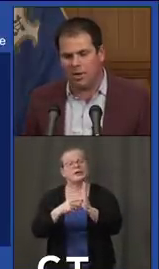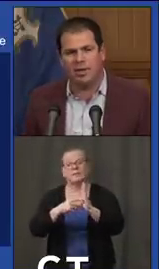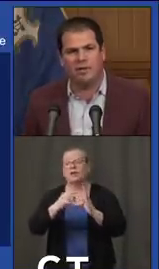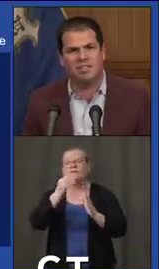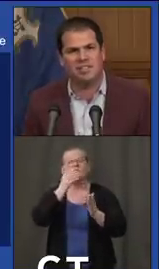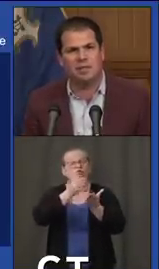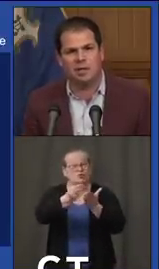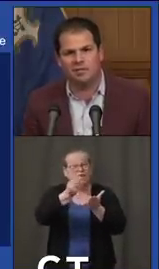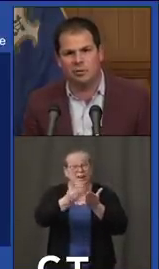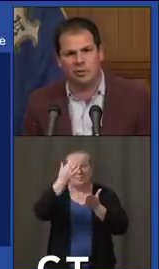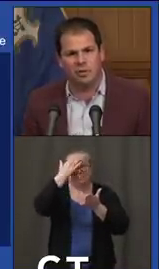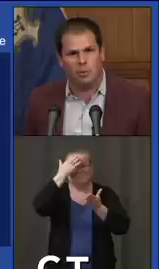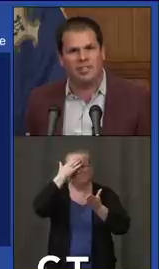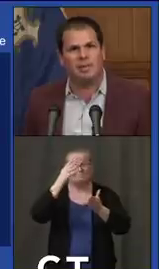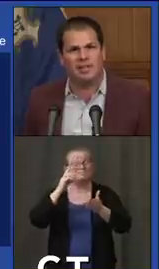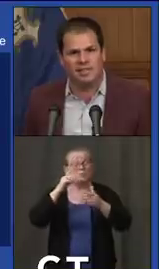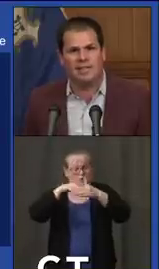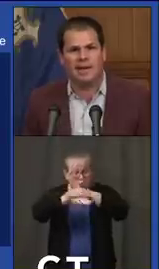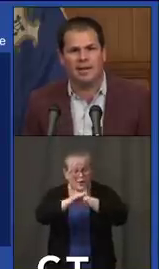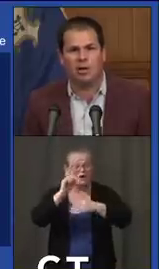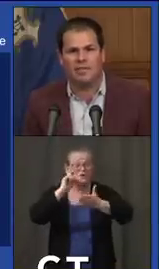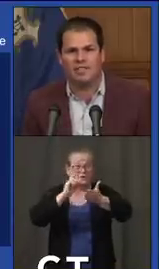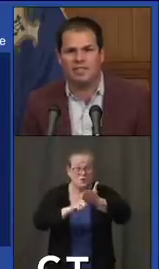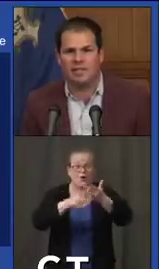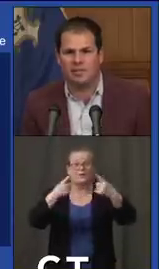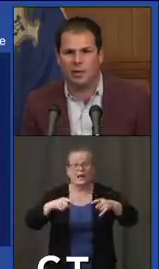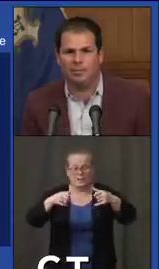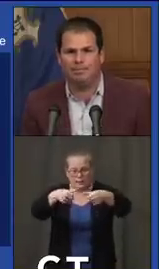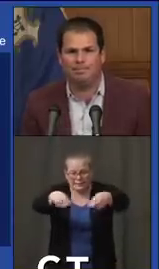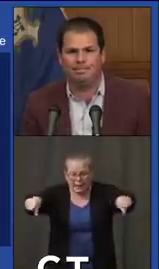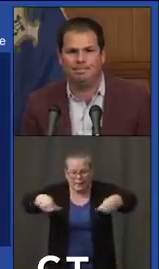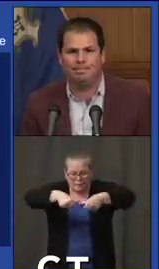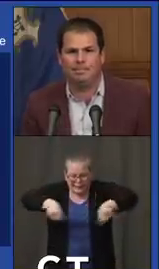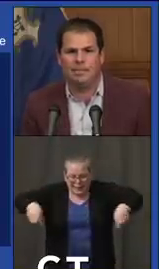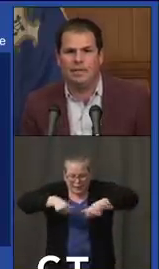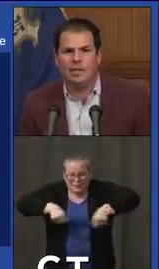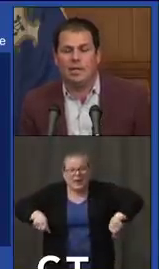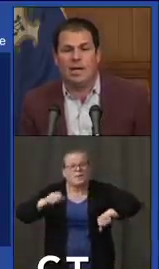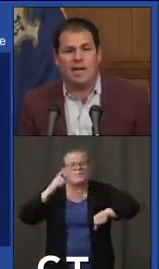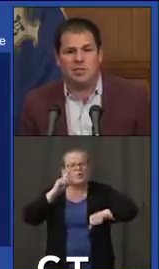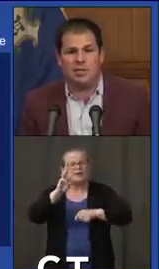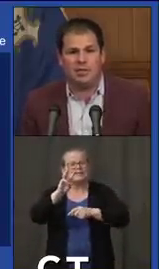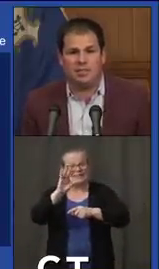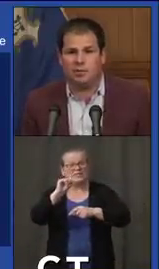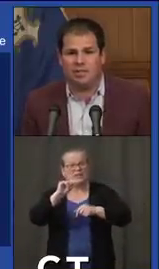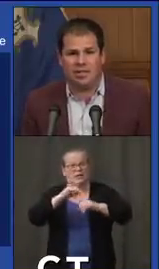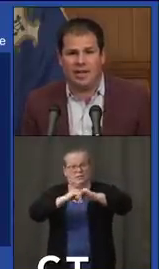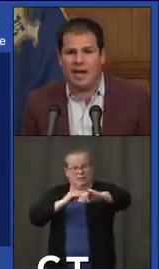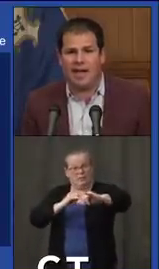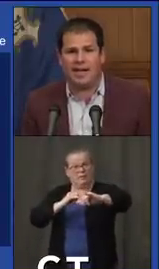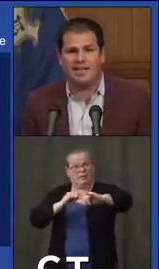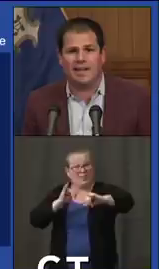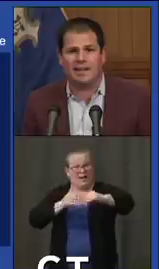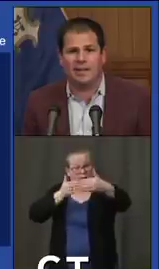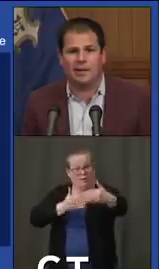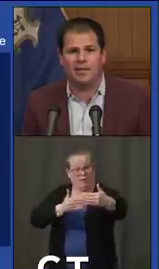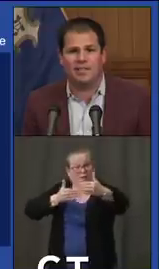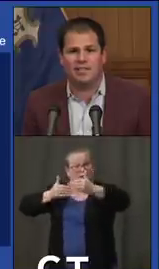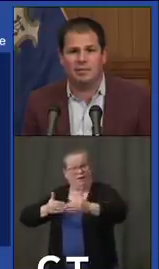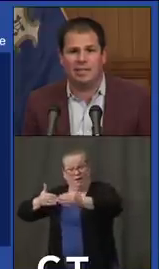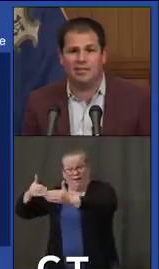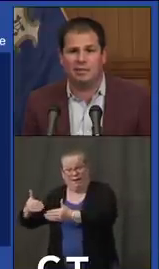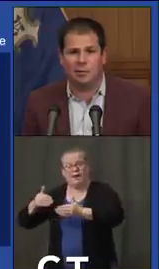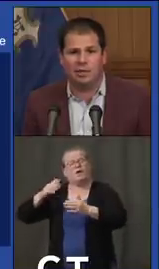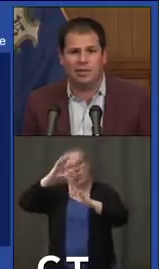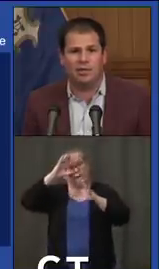marking off 6 feet on the floor. We expect to see that in our offices as well. Hygiene. So again, high contact areas